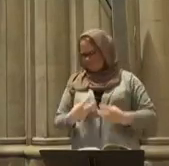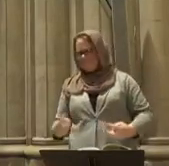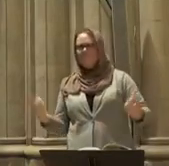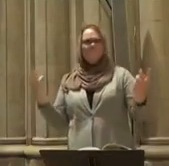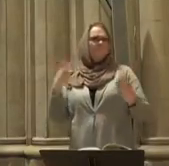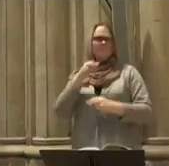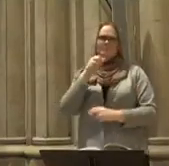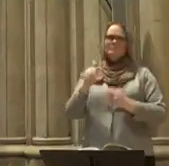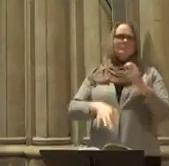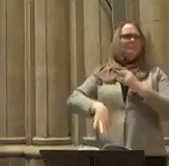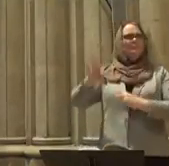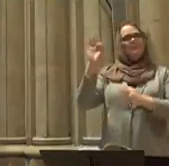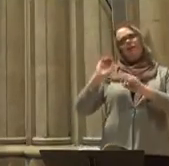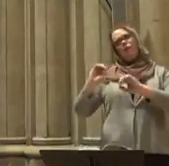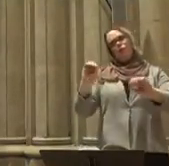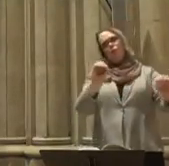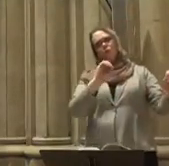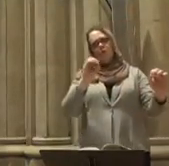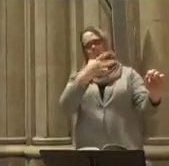nobody.